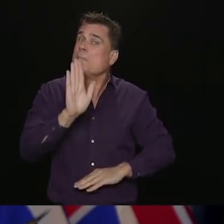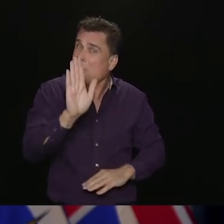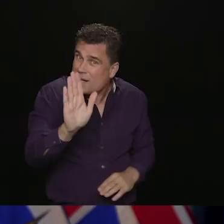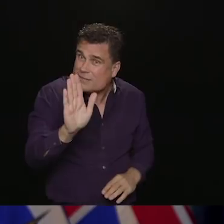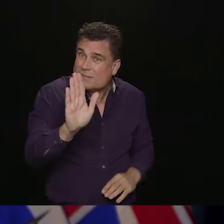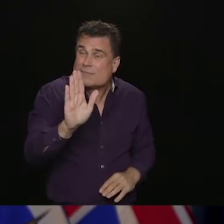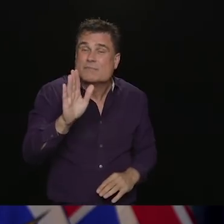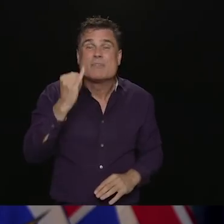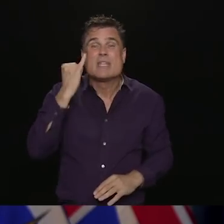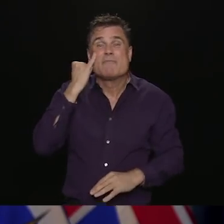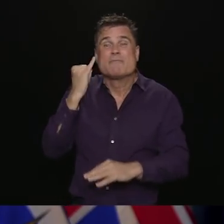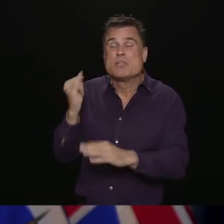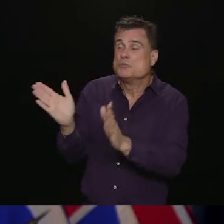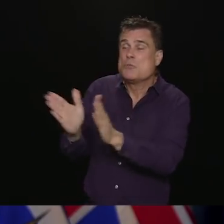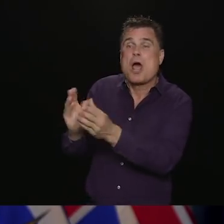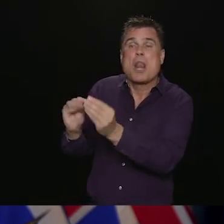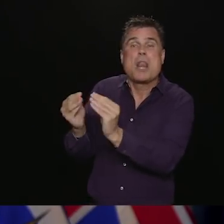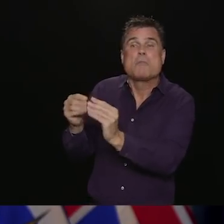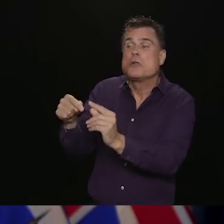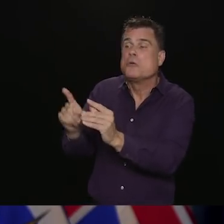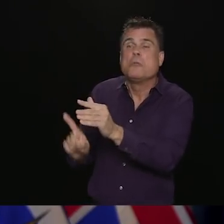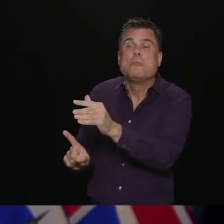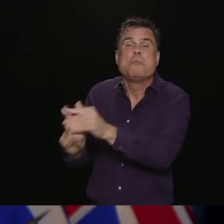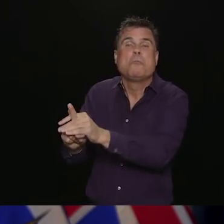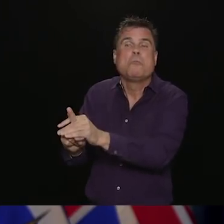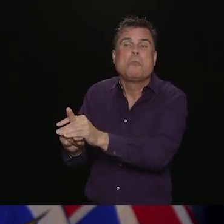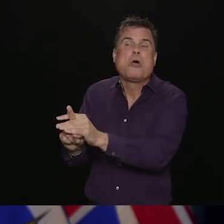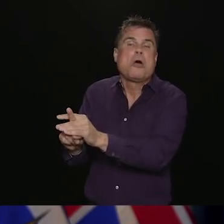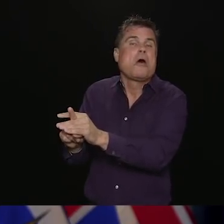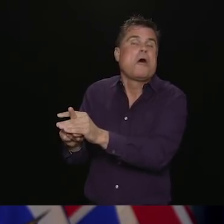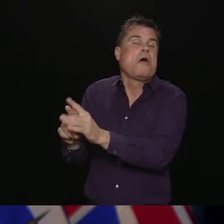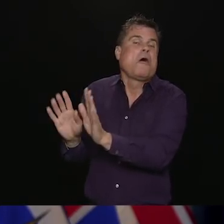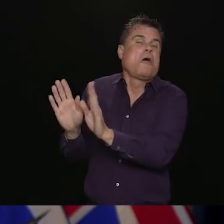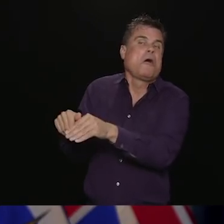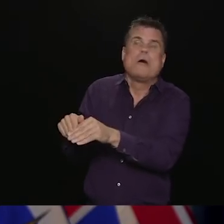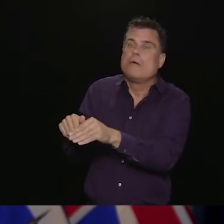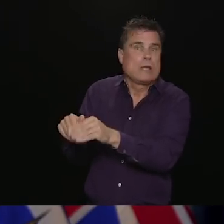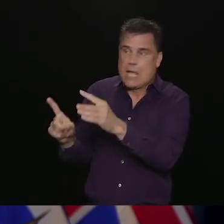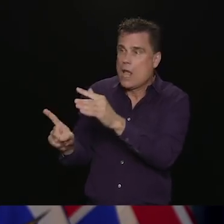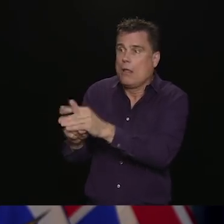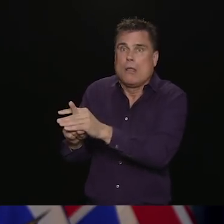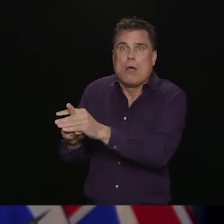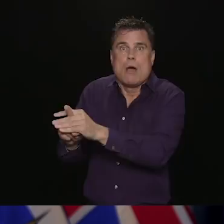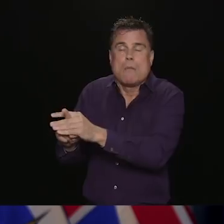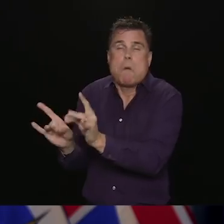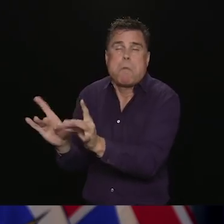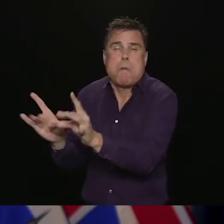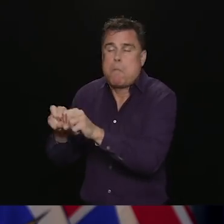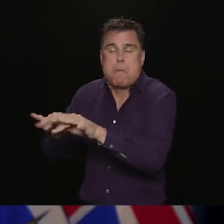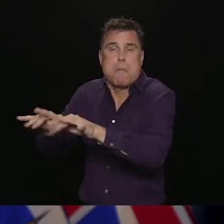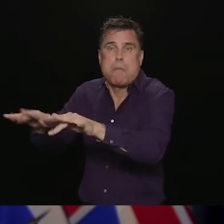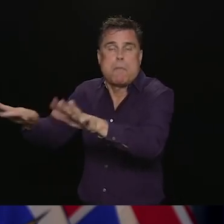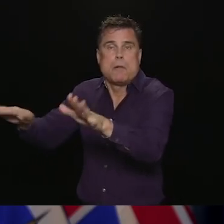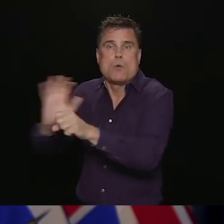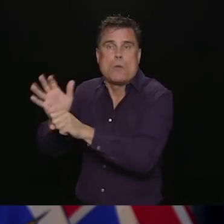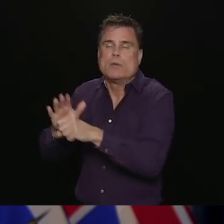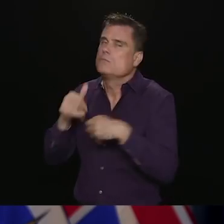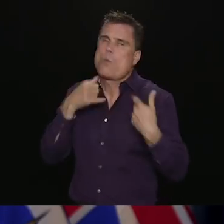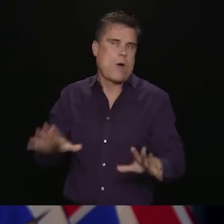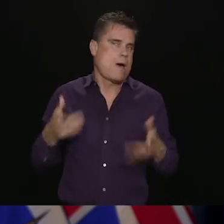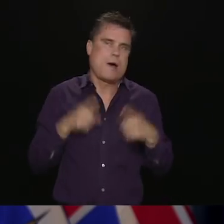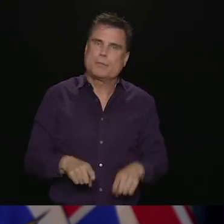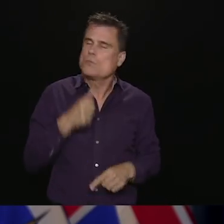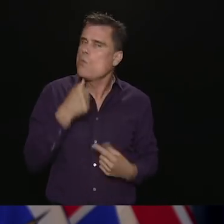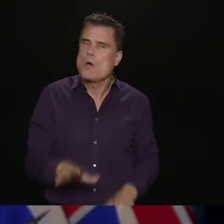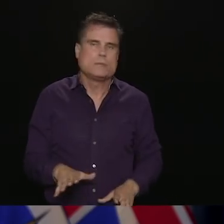those sparks in our communities, and that we do not want that spark to grow into a fire again. The tools that we